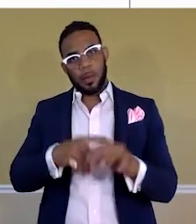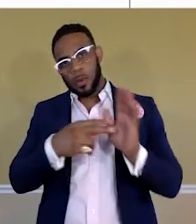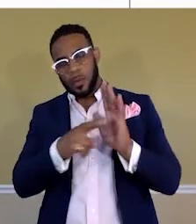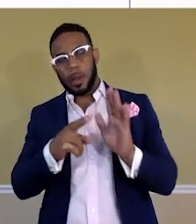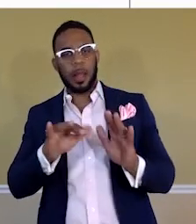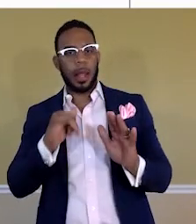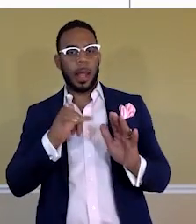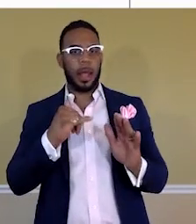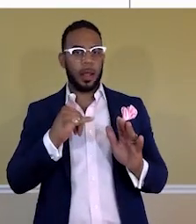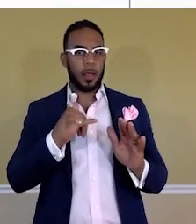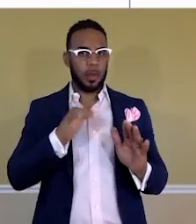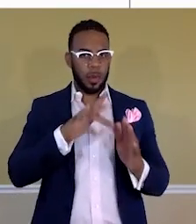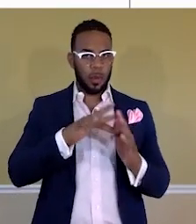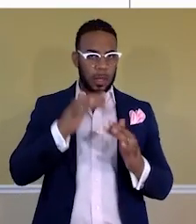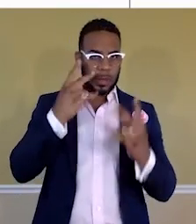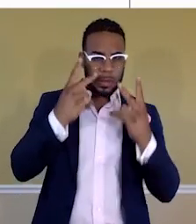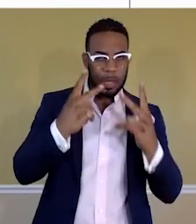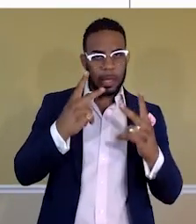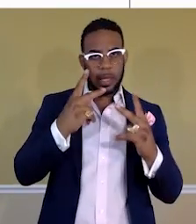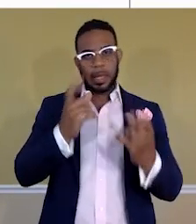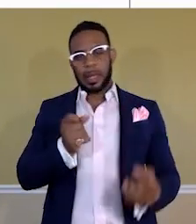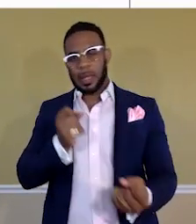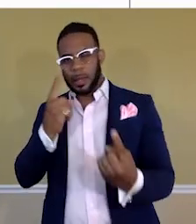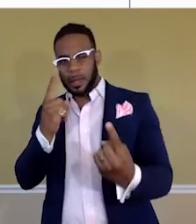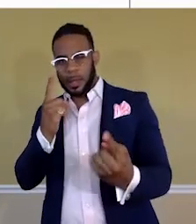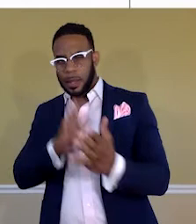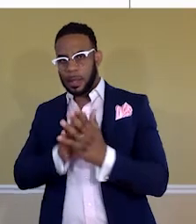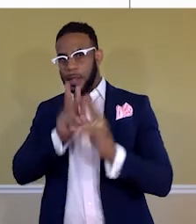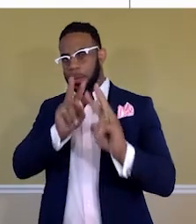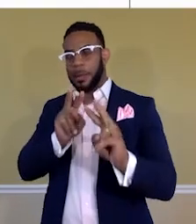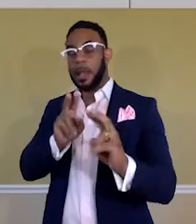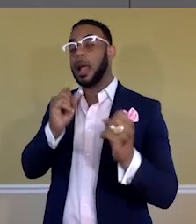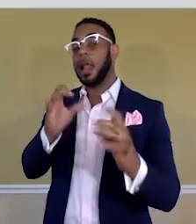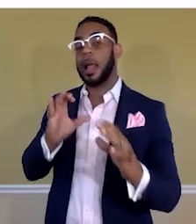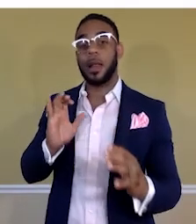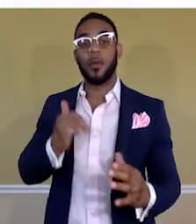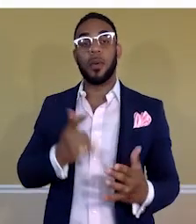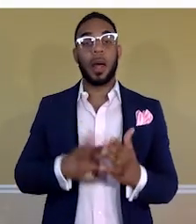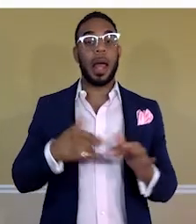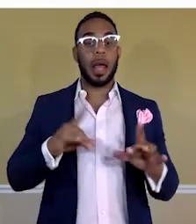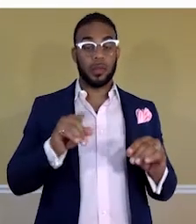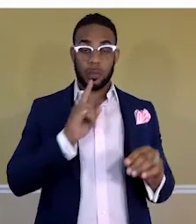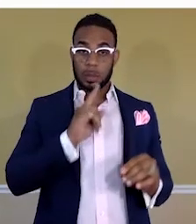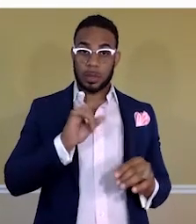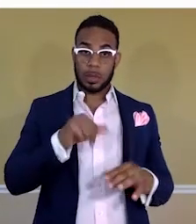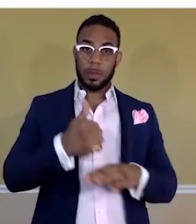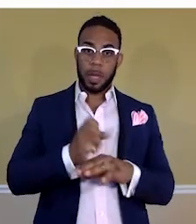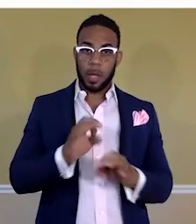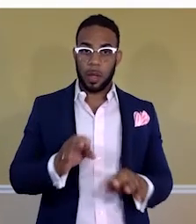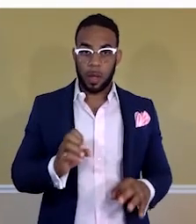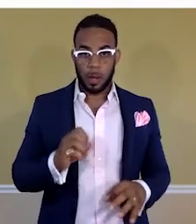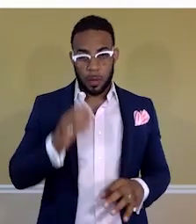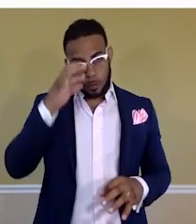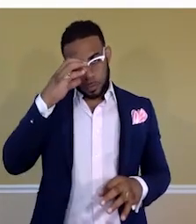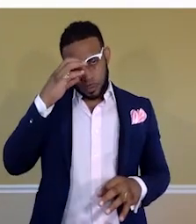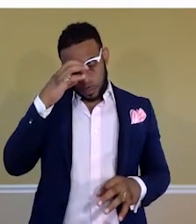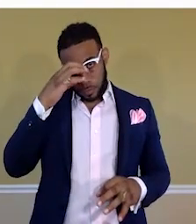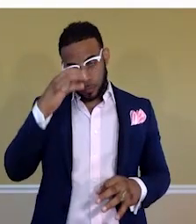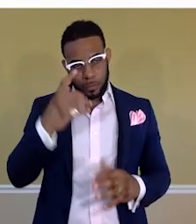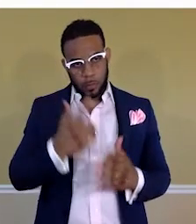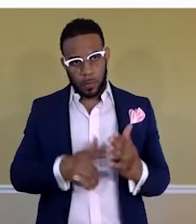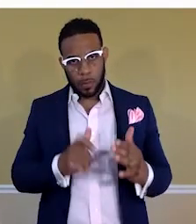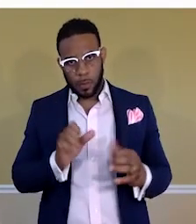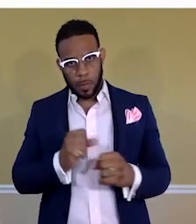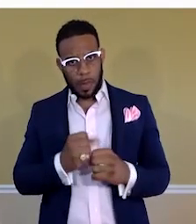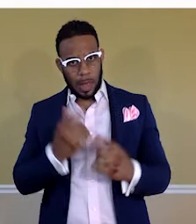have foresight, empathy, and anticipation. A lot of what I do is based off of what you may have